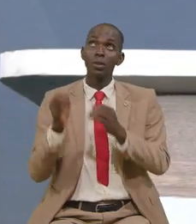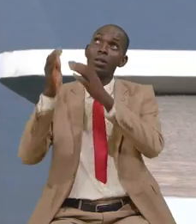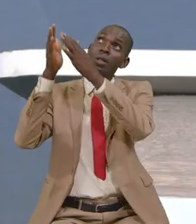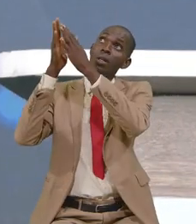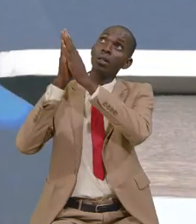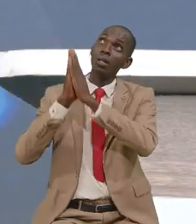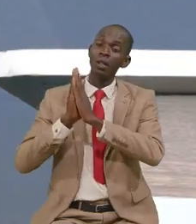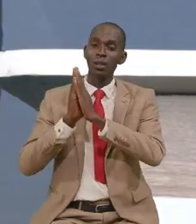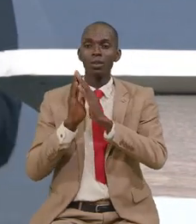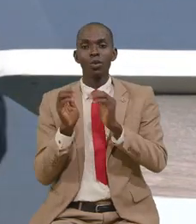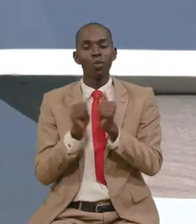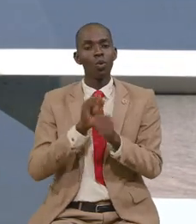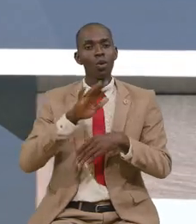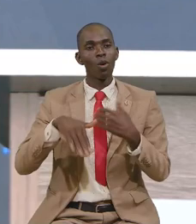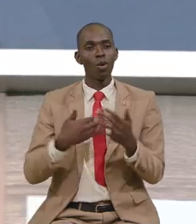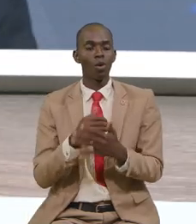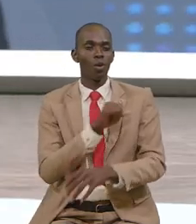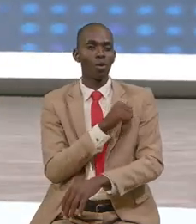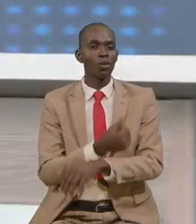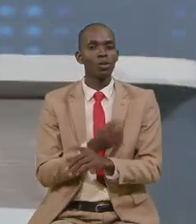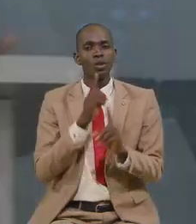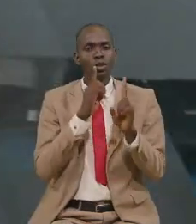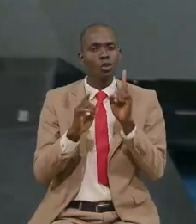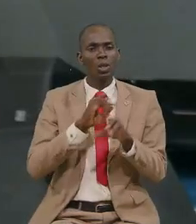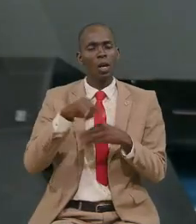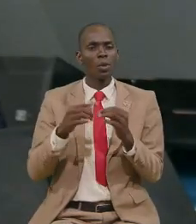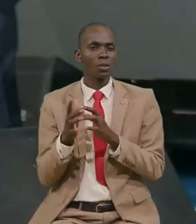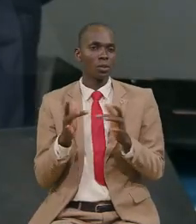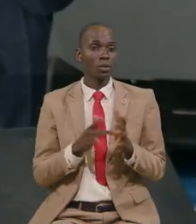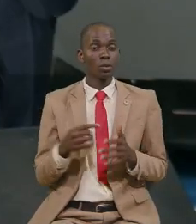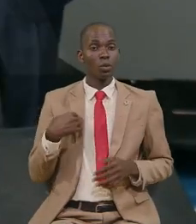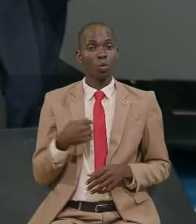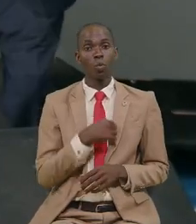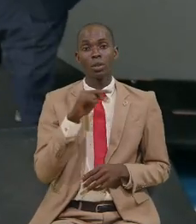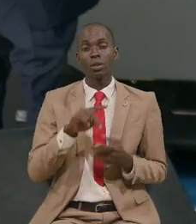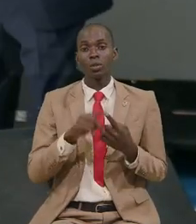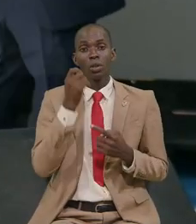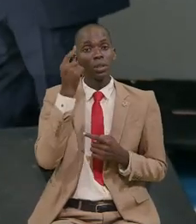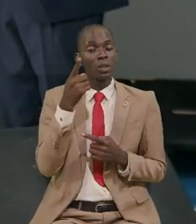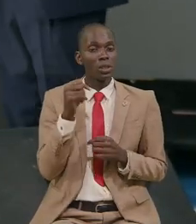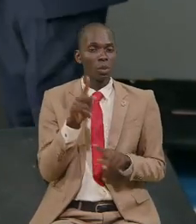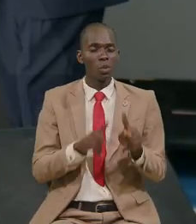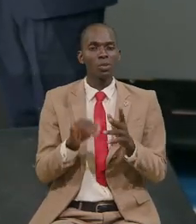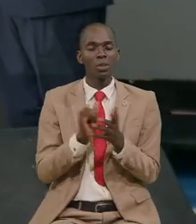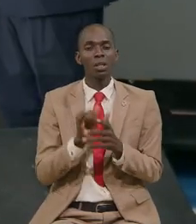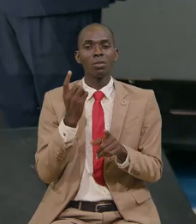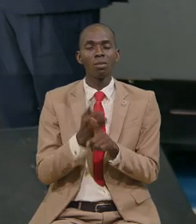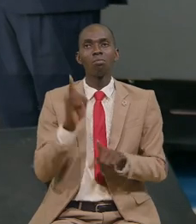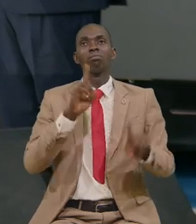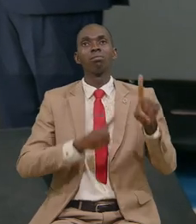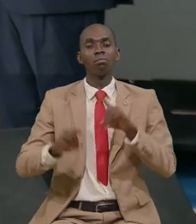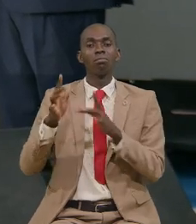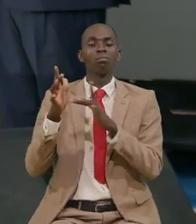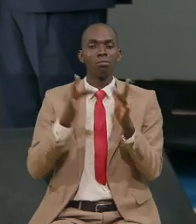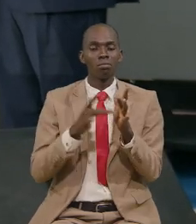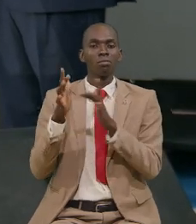all authority. Talking about Jesus, we need to understand the people that just say Jesus, Jesus. I